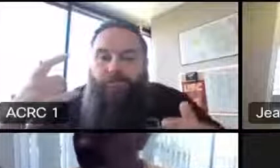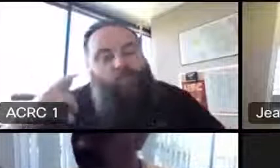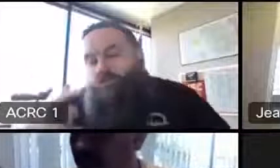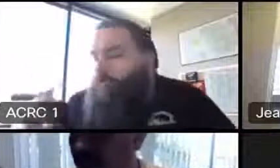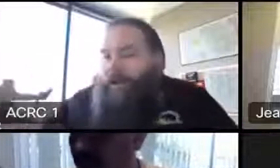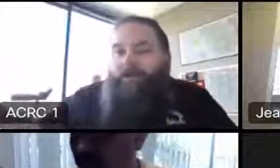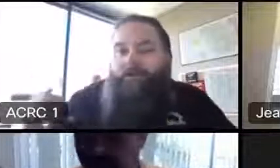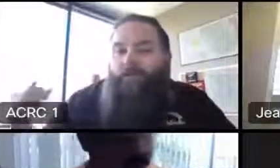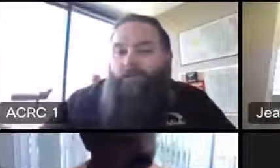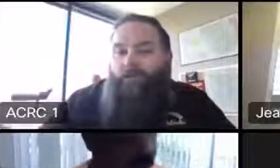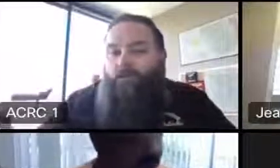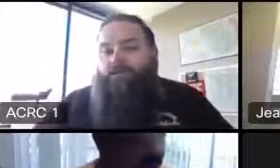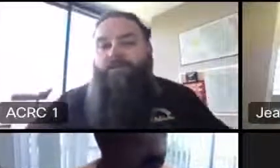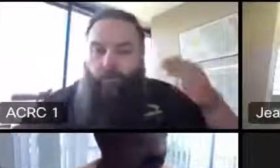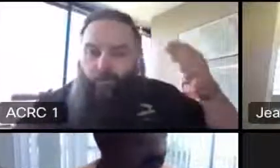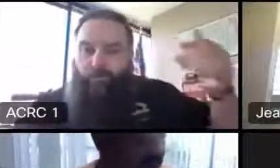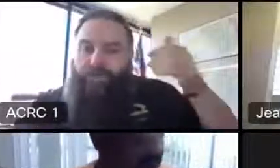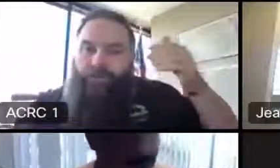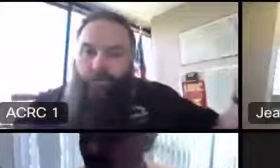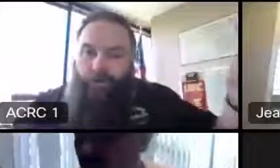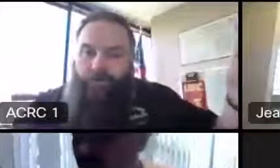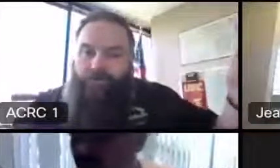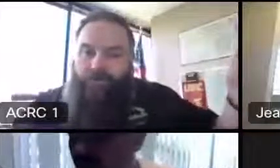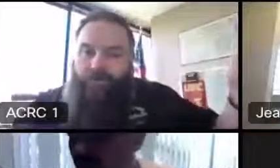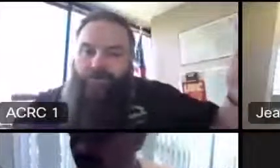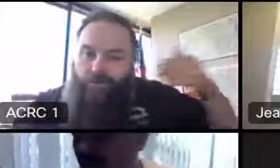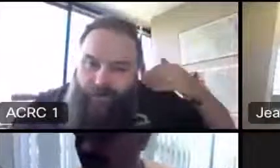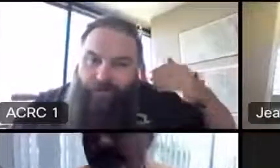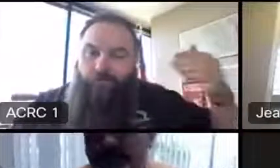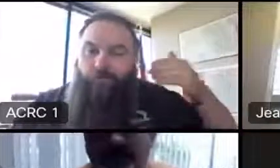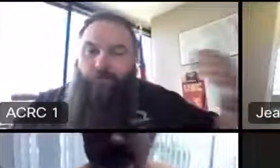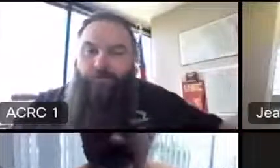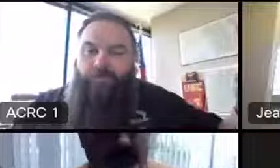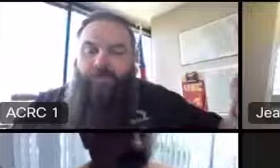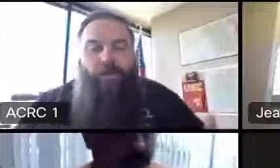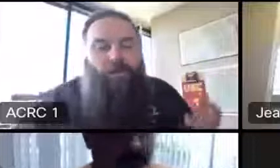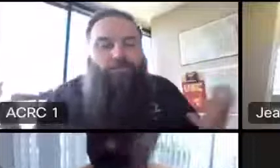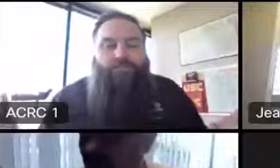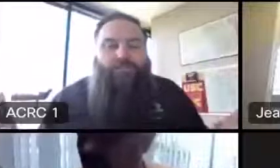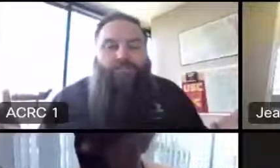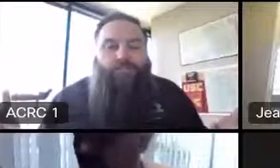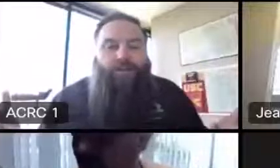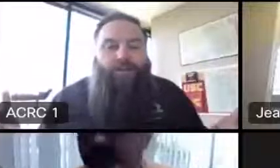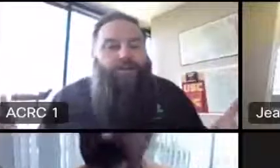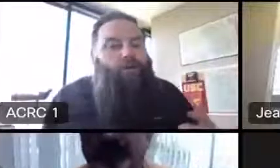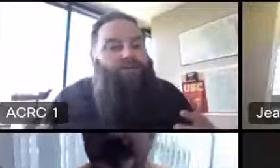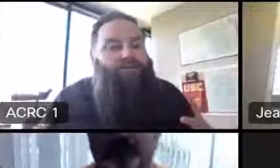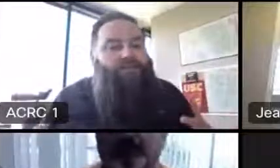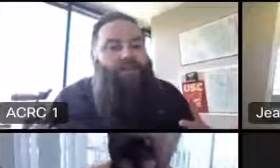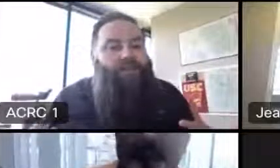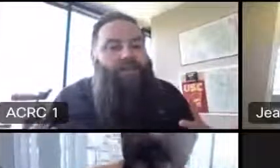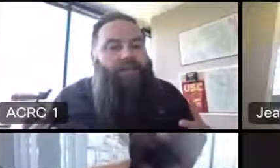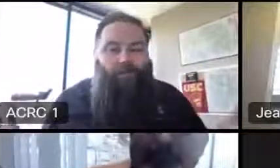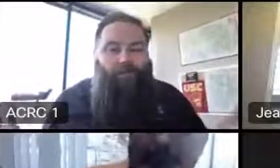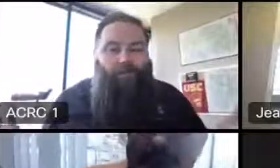coordinators directly for referrals or from day programs directly for referrals, our transportation coordinators have already set